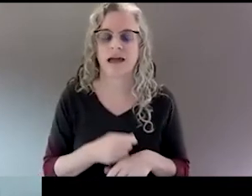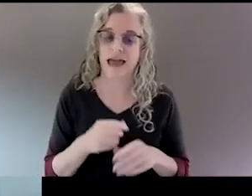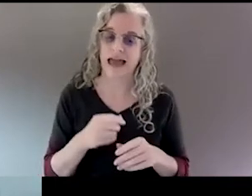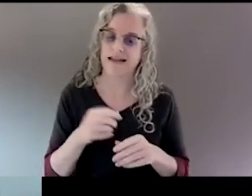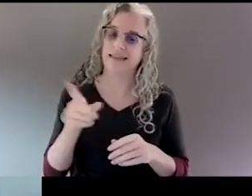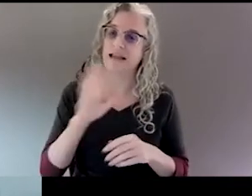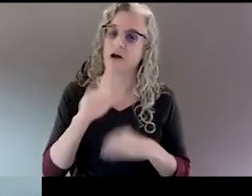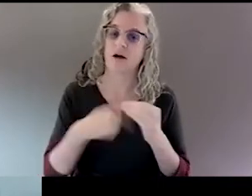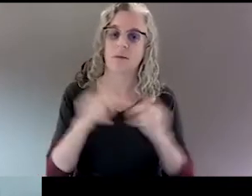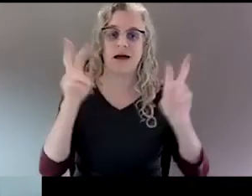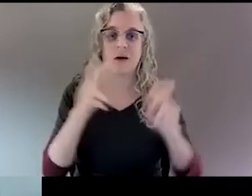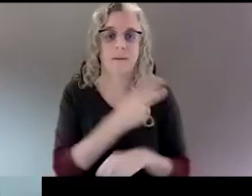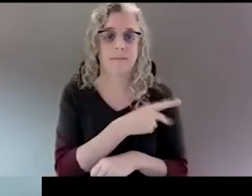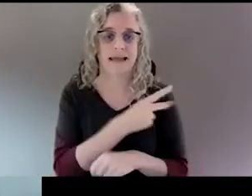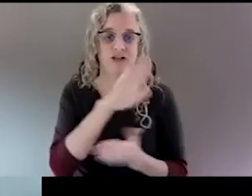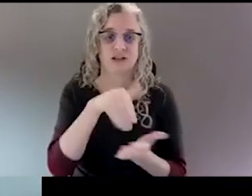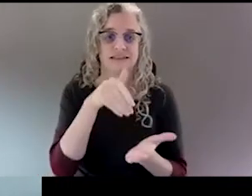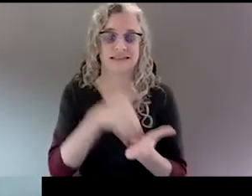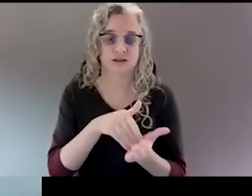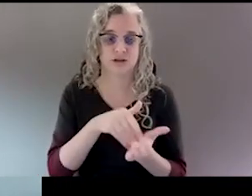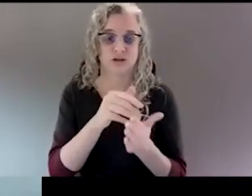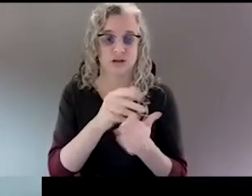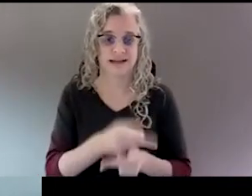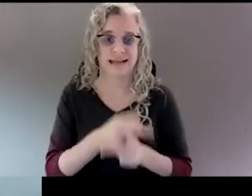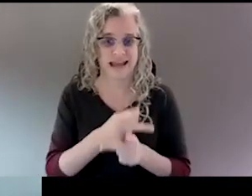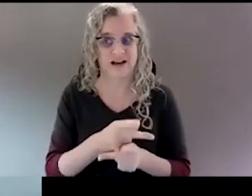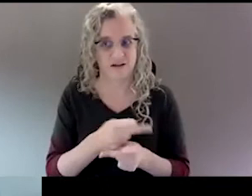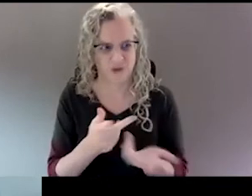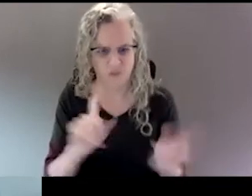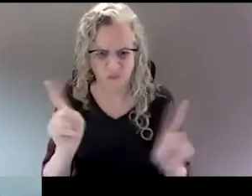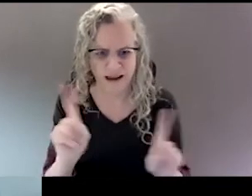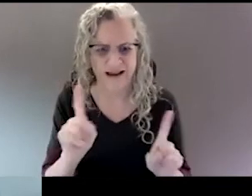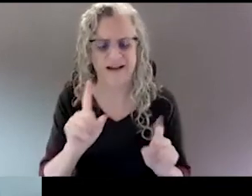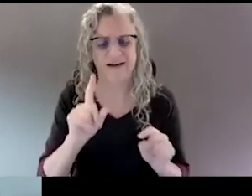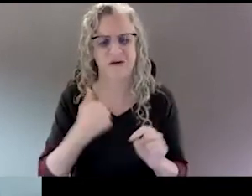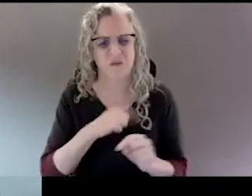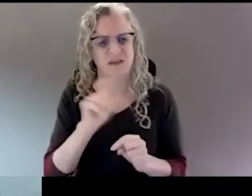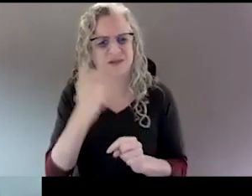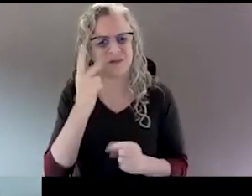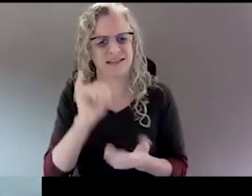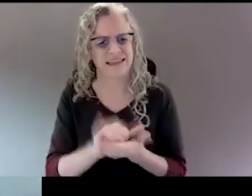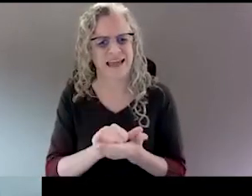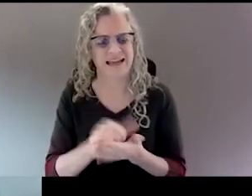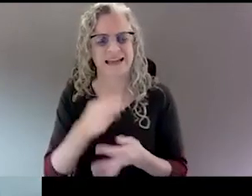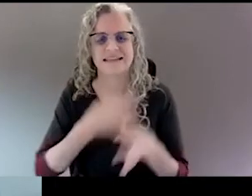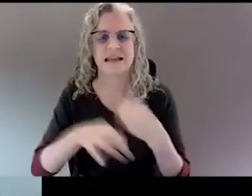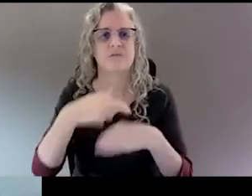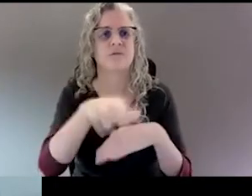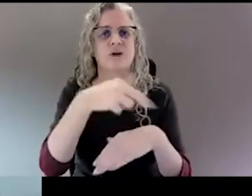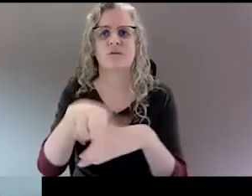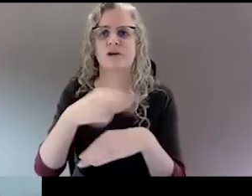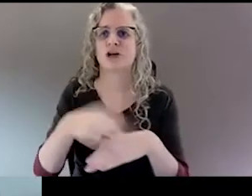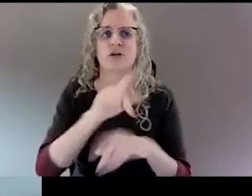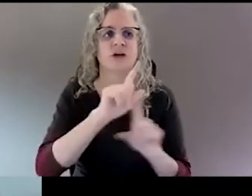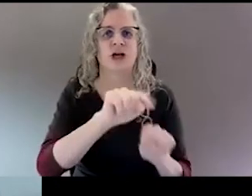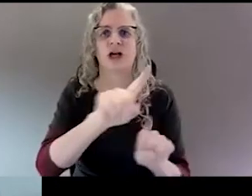care, right? And that you don't bounce from specialist to specialist to specialist with people going, oh, you're too